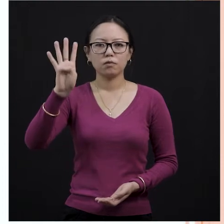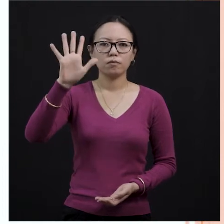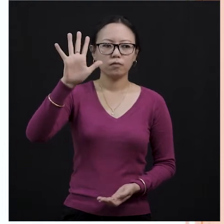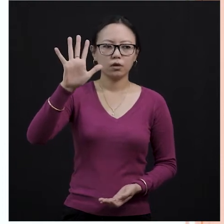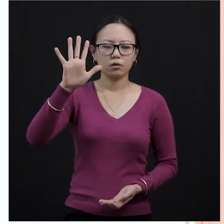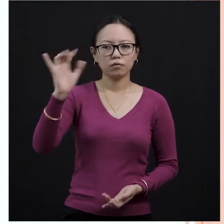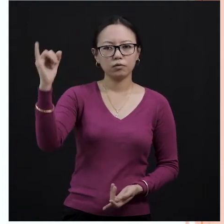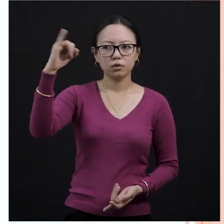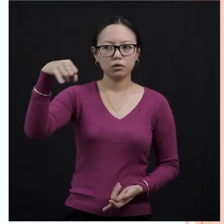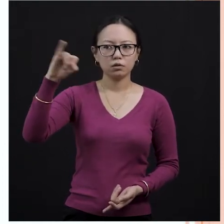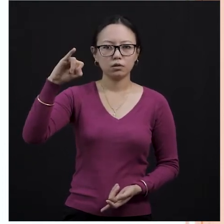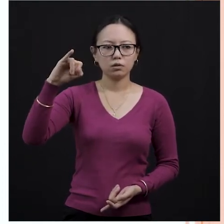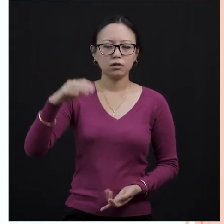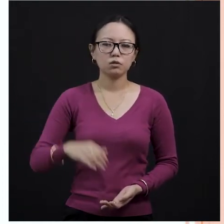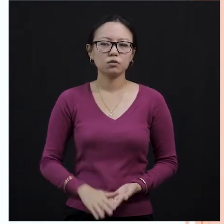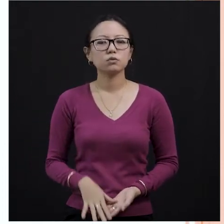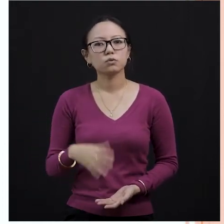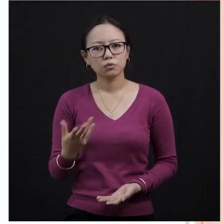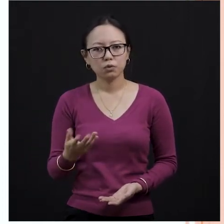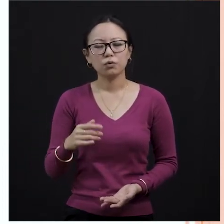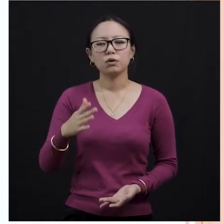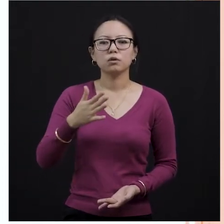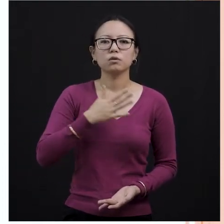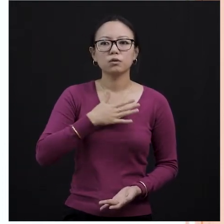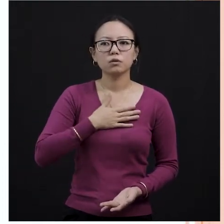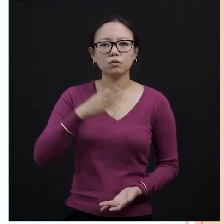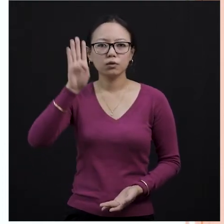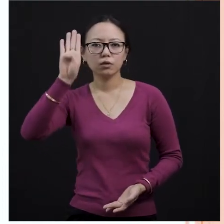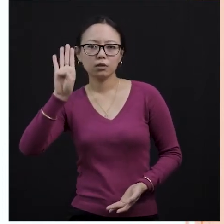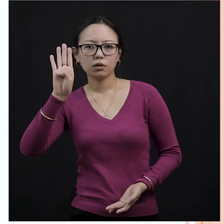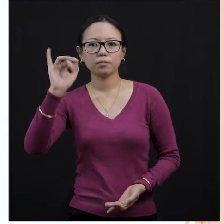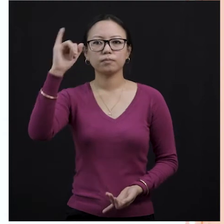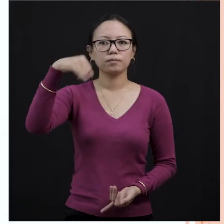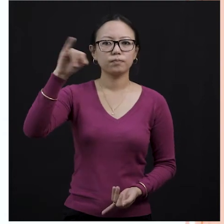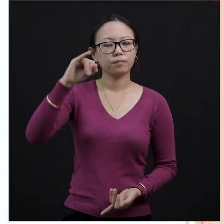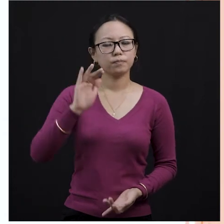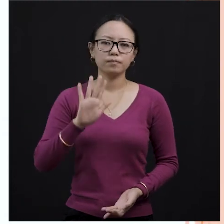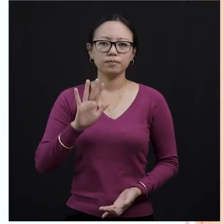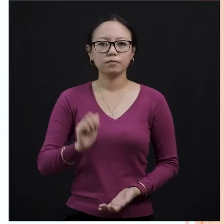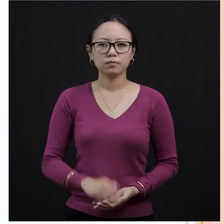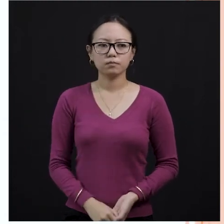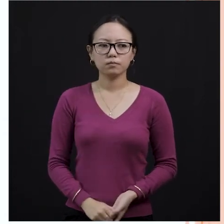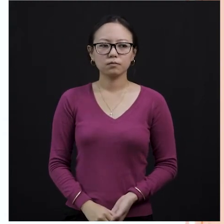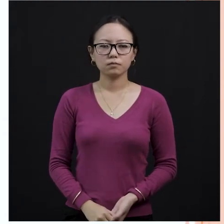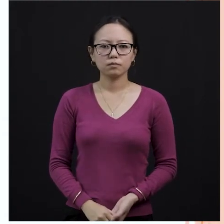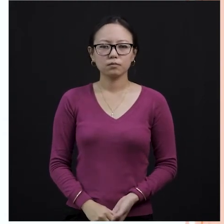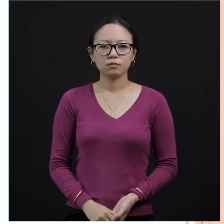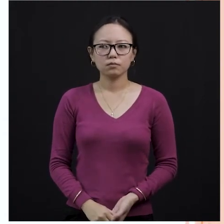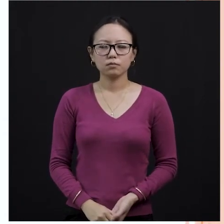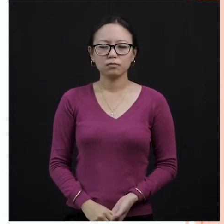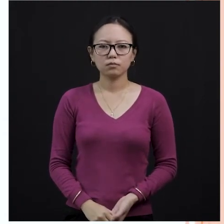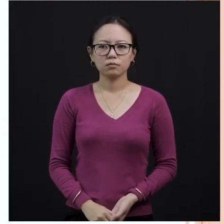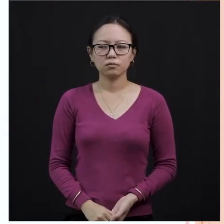4, 5, and 6. So the number of leaves here are 6. All right.